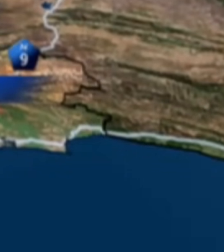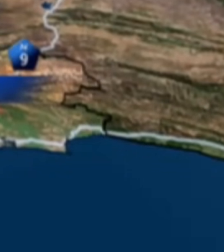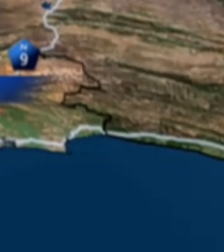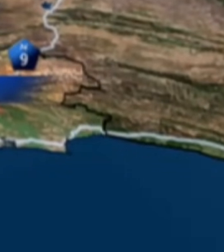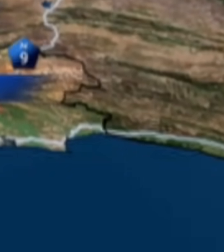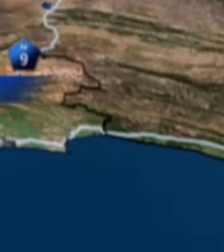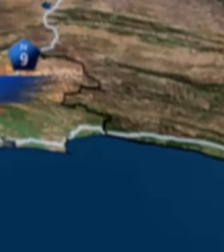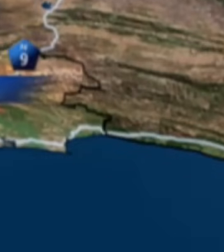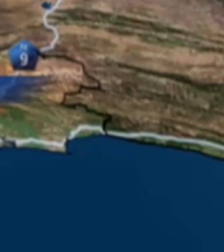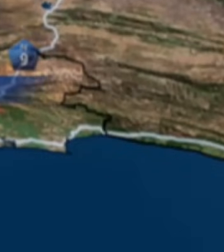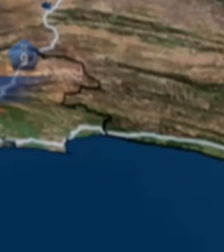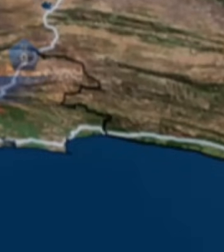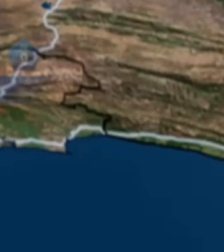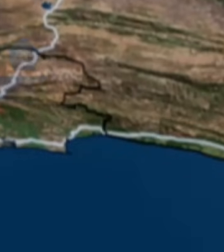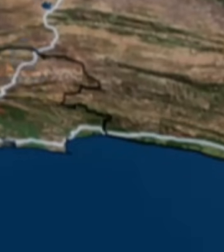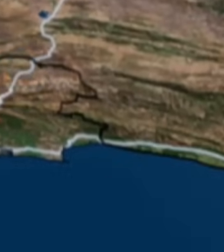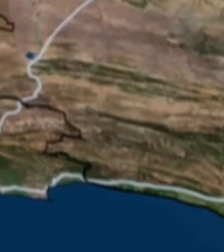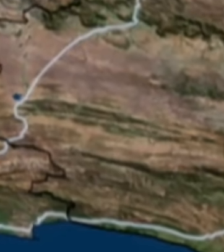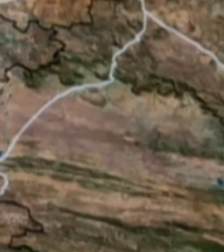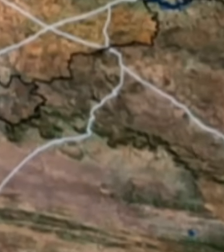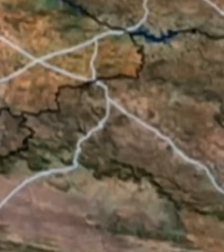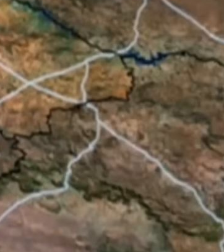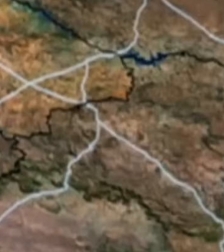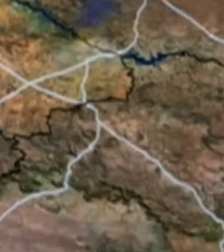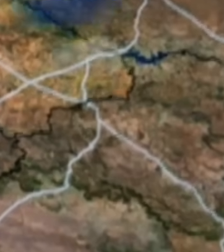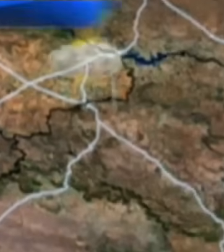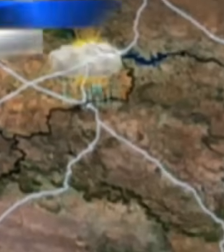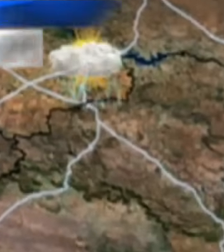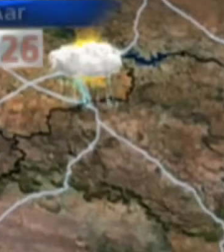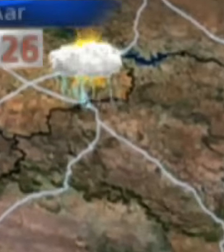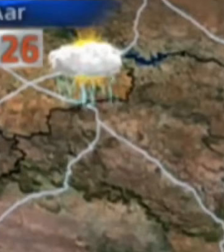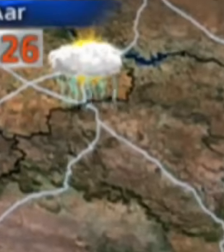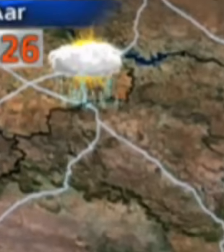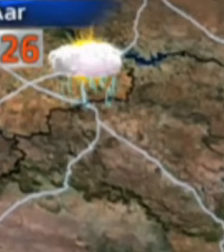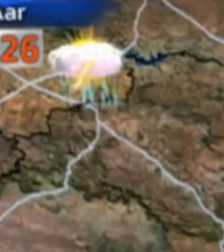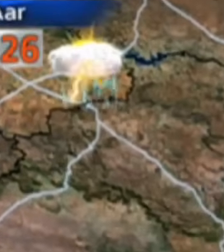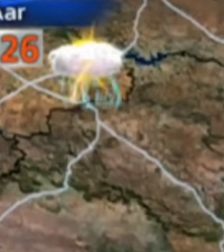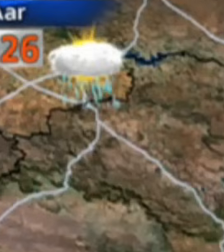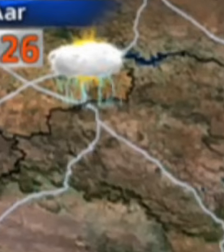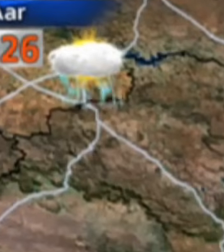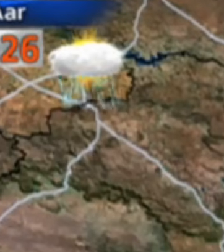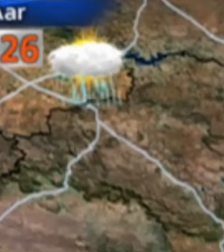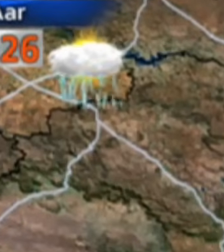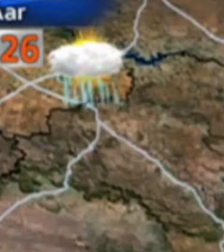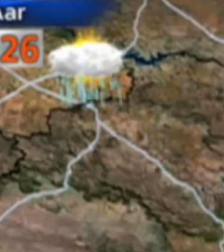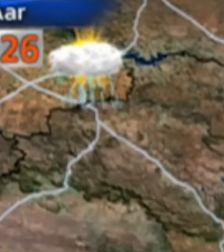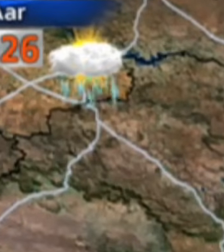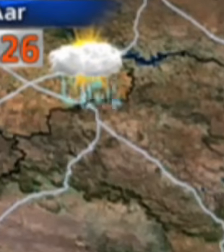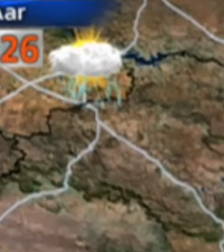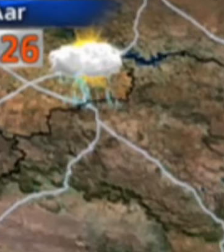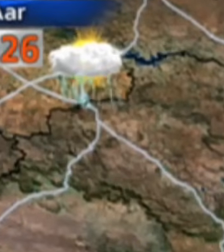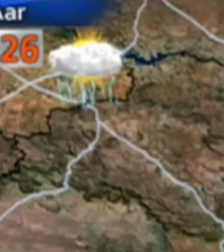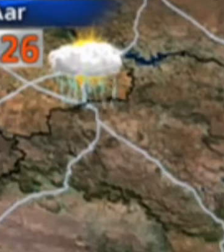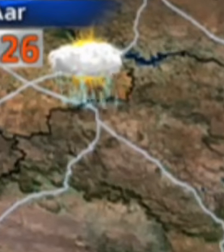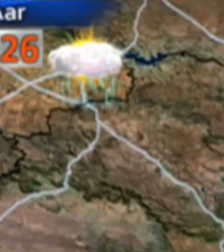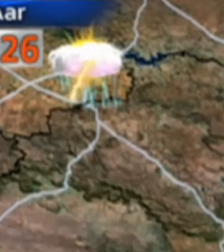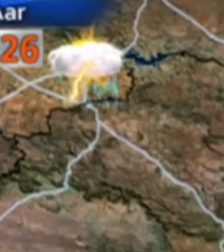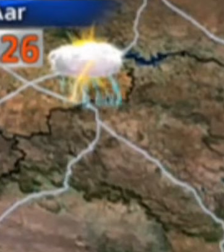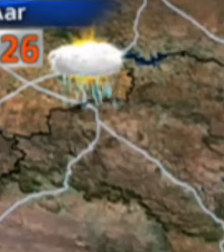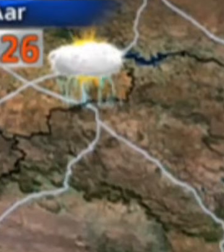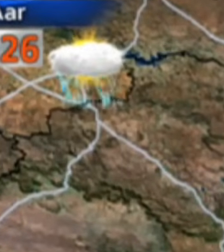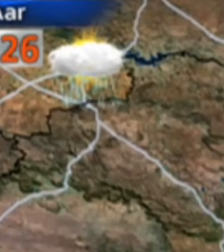ha re shebile Vuto fuesto hona ka ho vusta ho tlokomela tla hlo chase re grate di rita fela ho mashome a mabedi a metsi